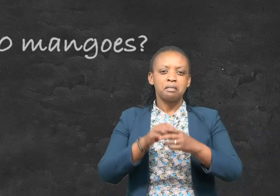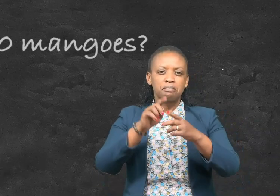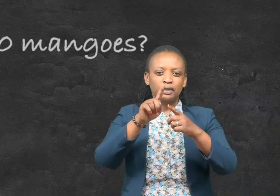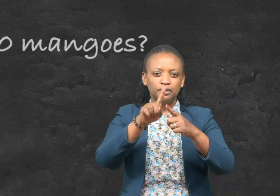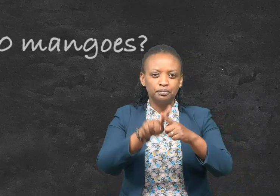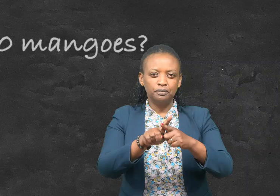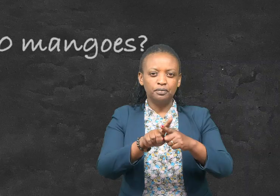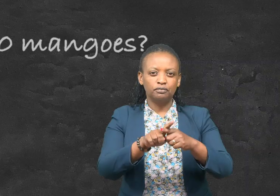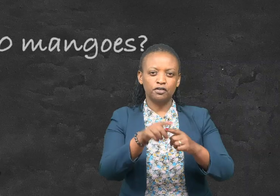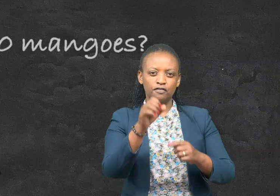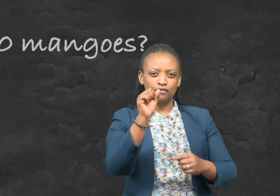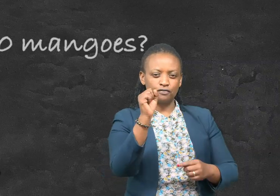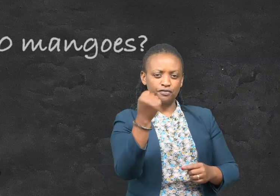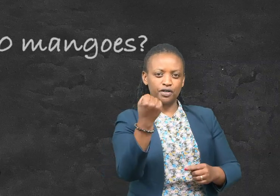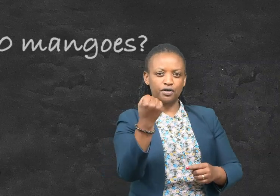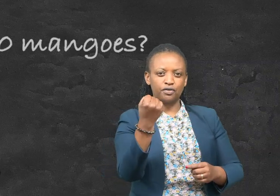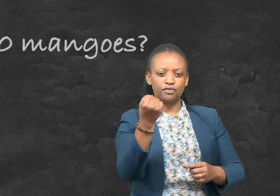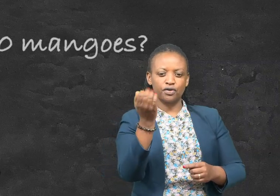Multiply